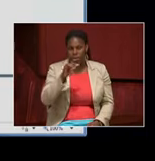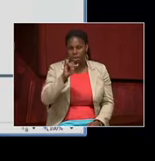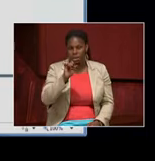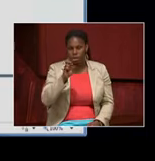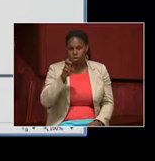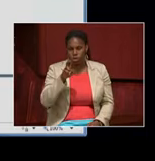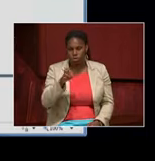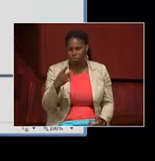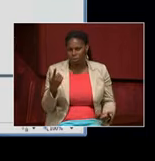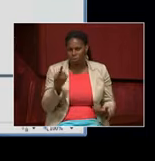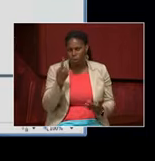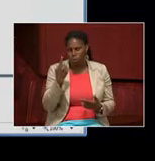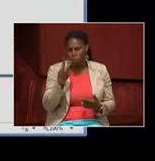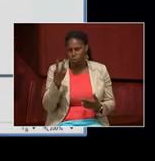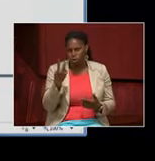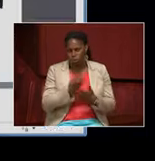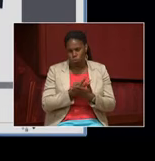or two.